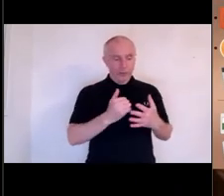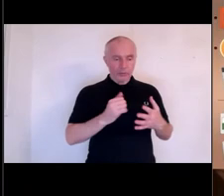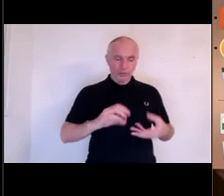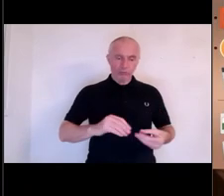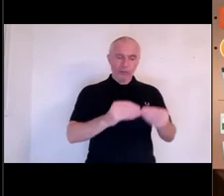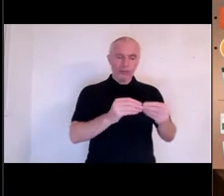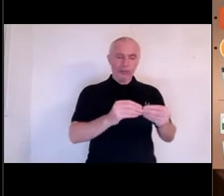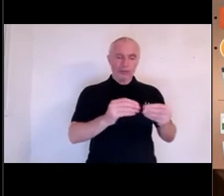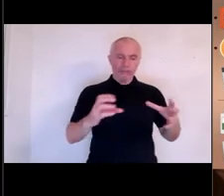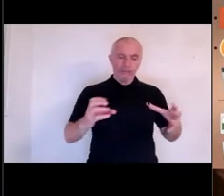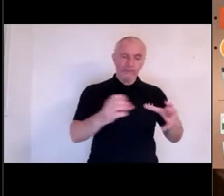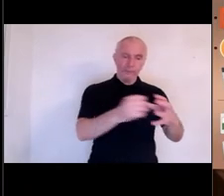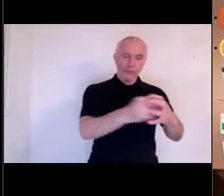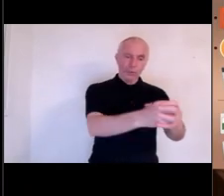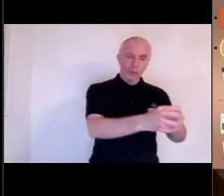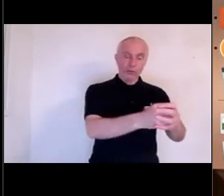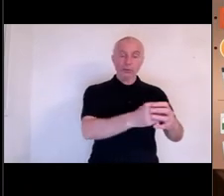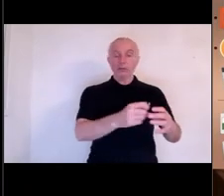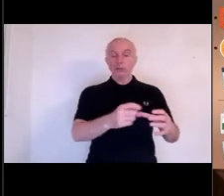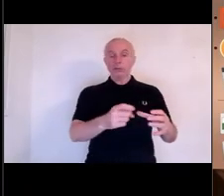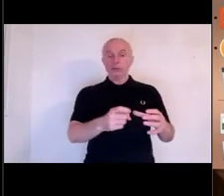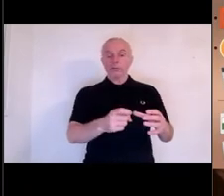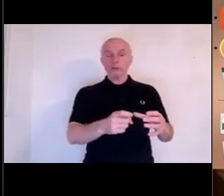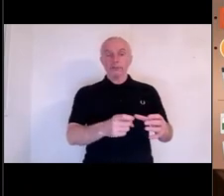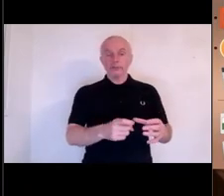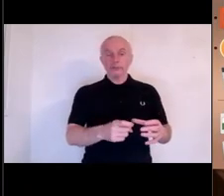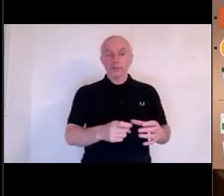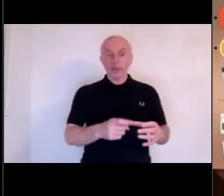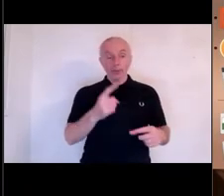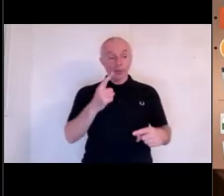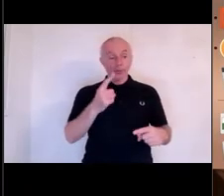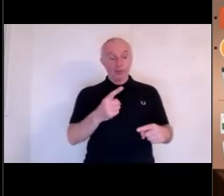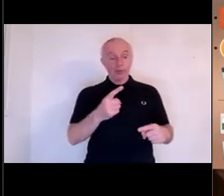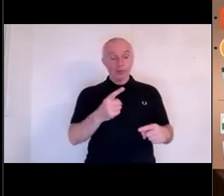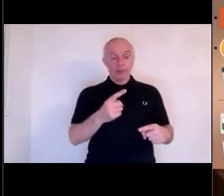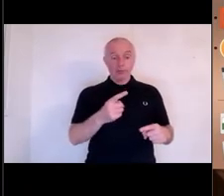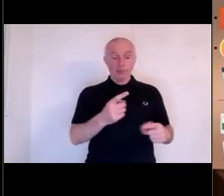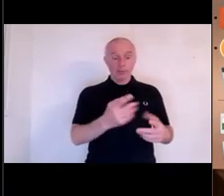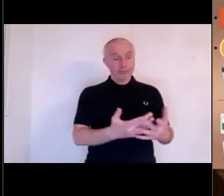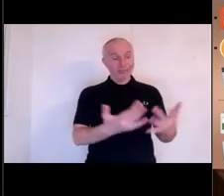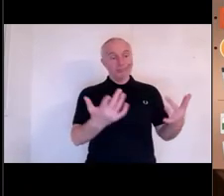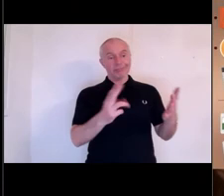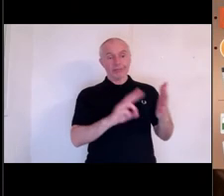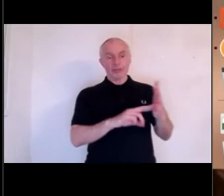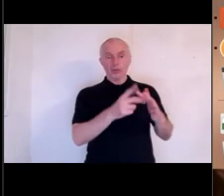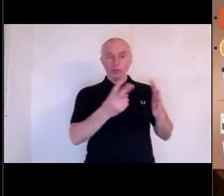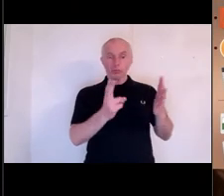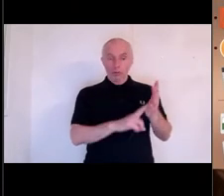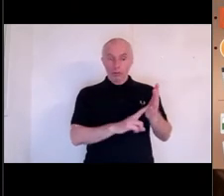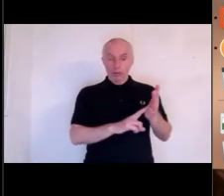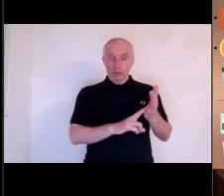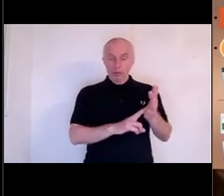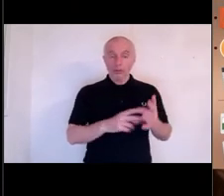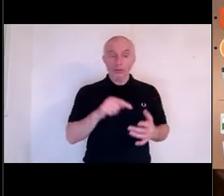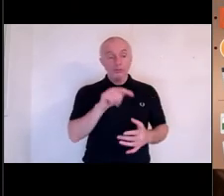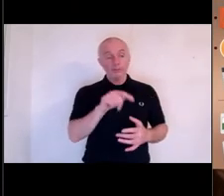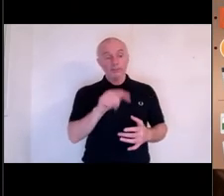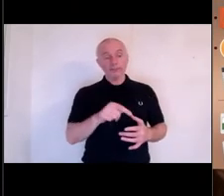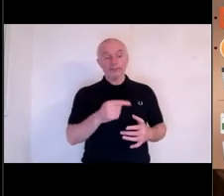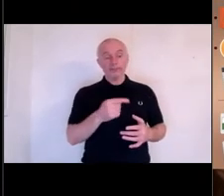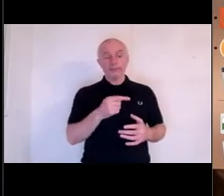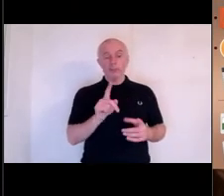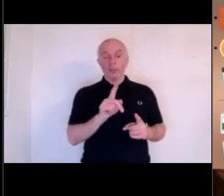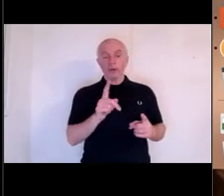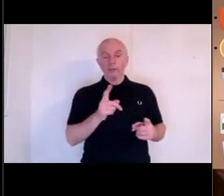than we get in a tokamak mine, but generate a significant number of neutrons. What's useful about those neutrons is they really